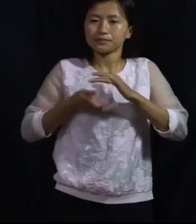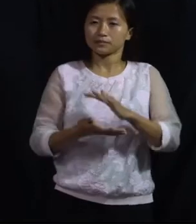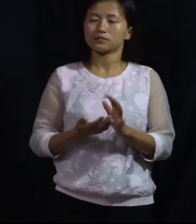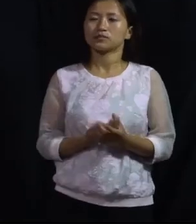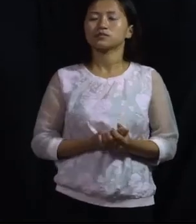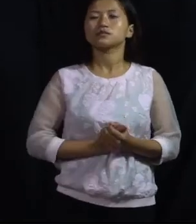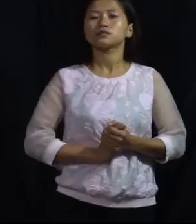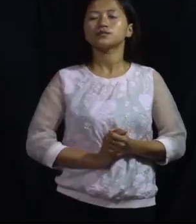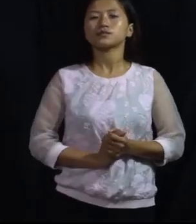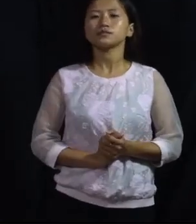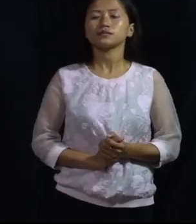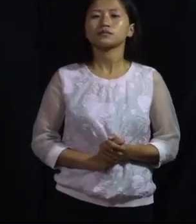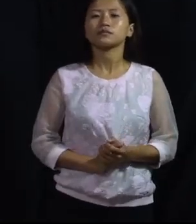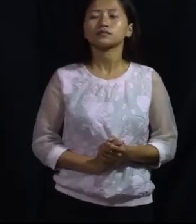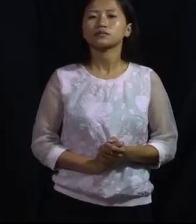new